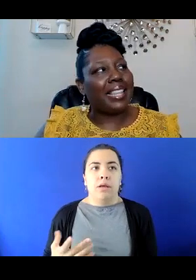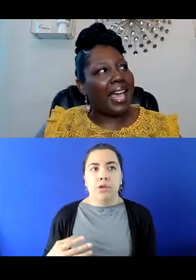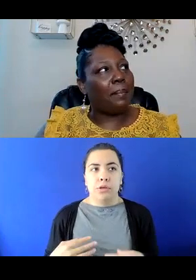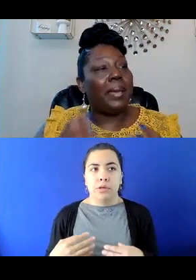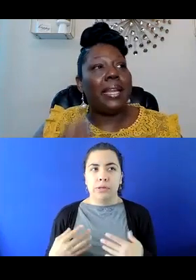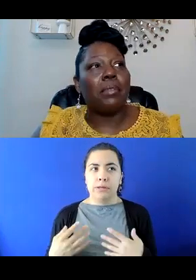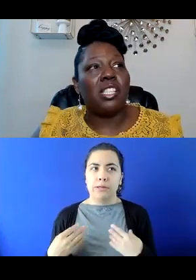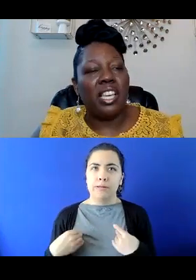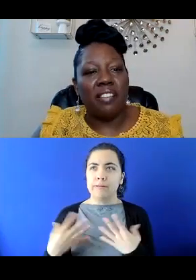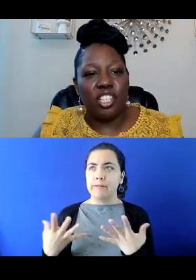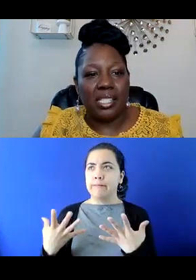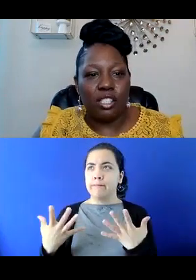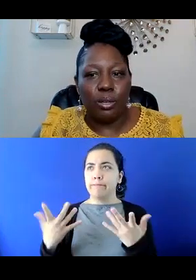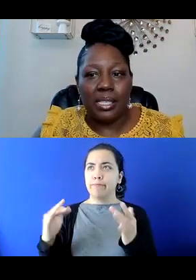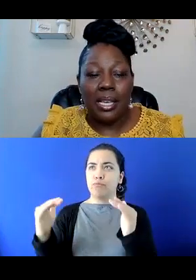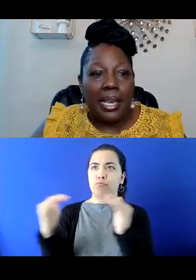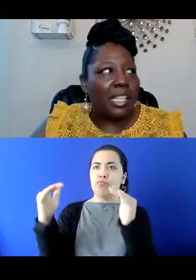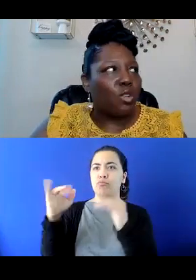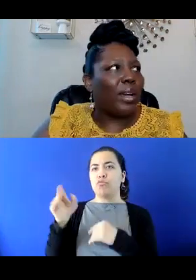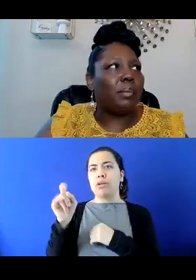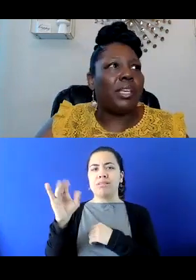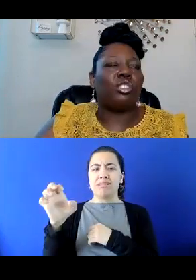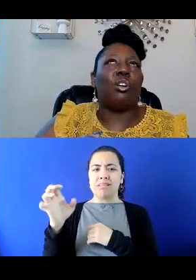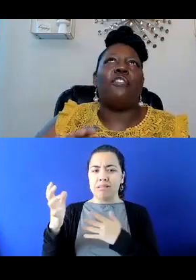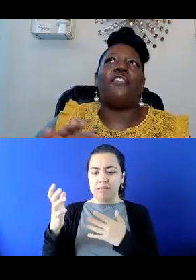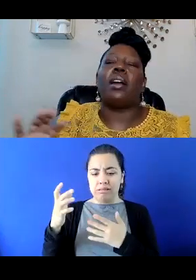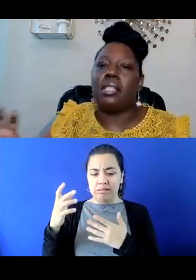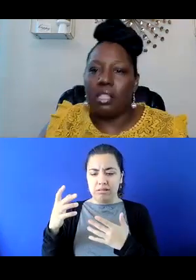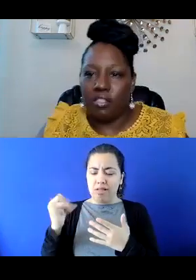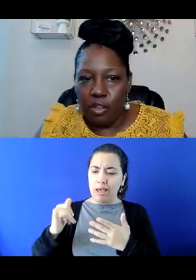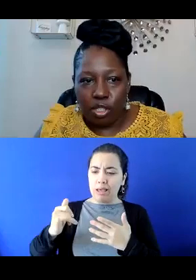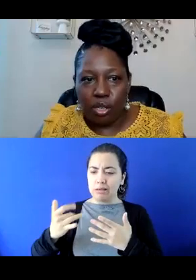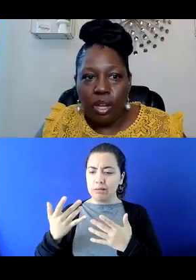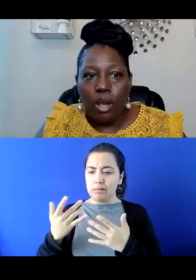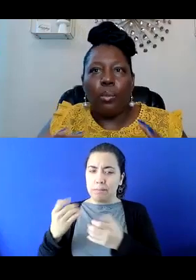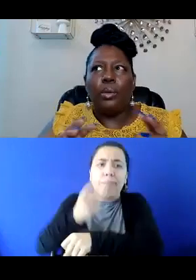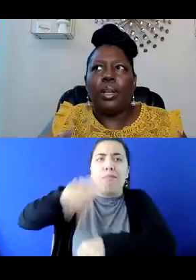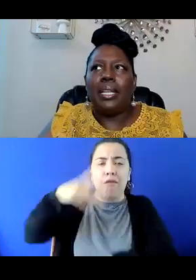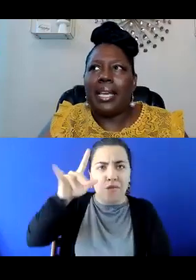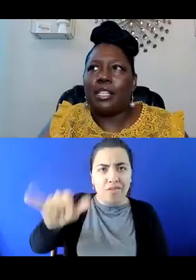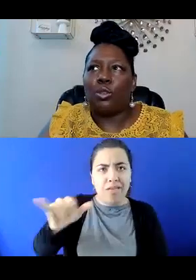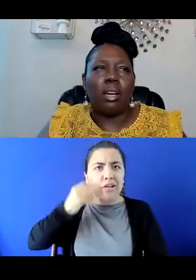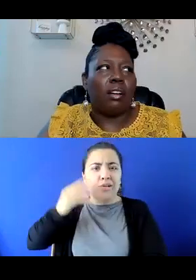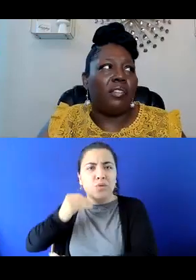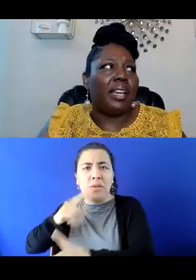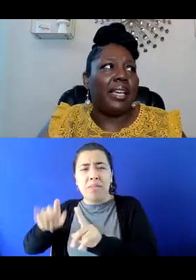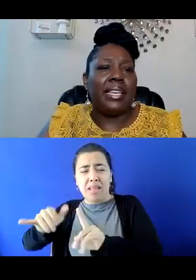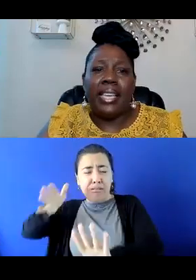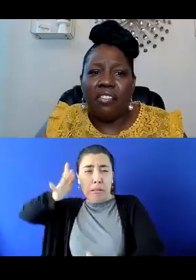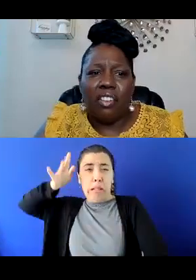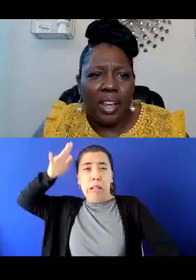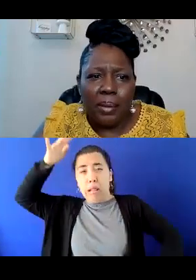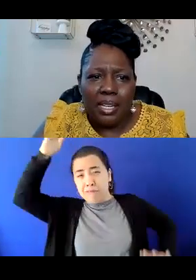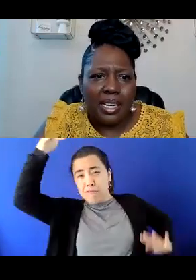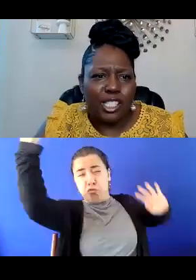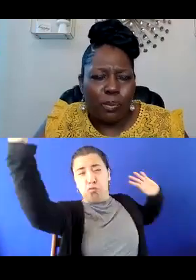just think that being able to give justice to it is going to be so far into the future where we really can sort of